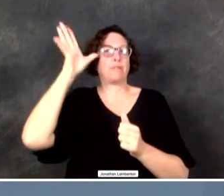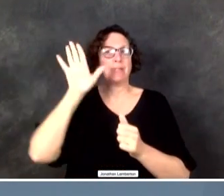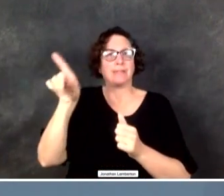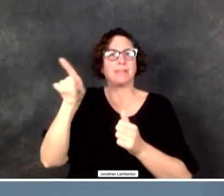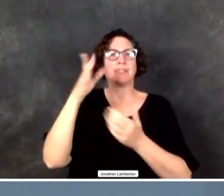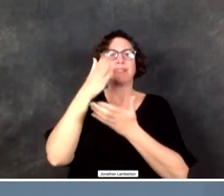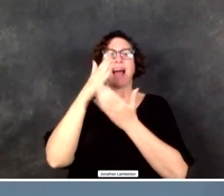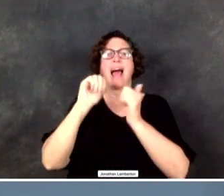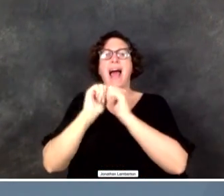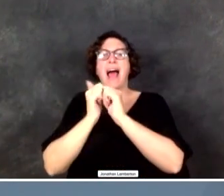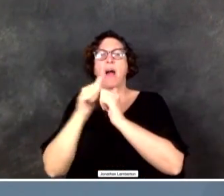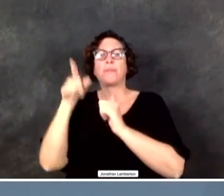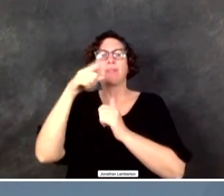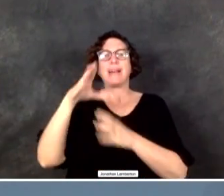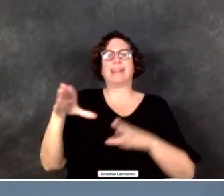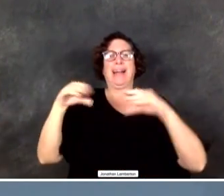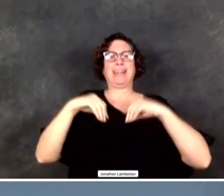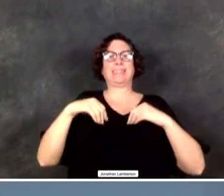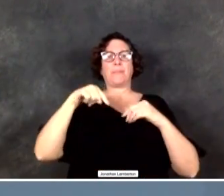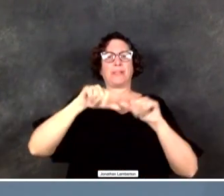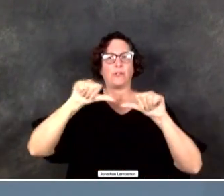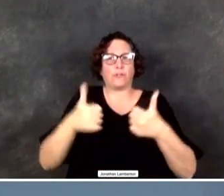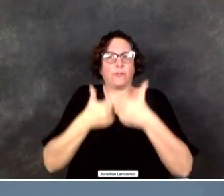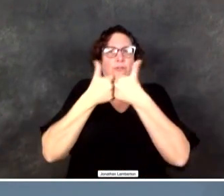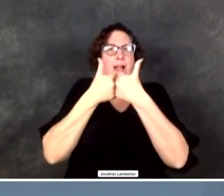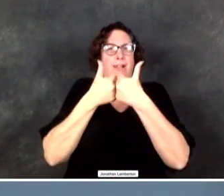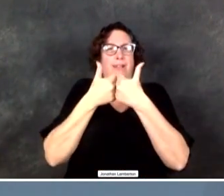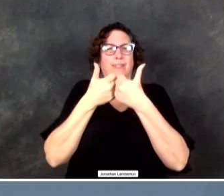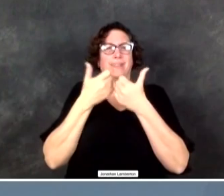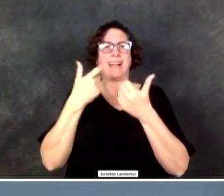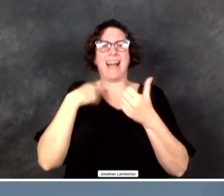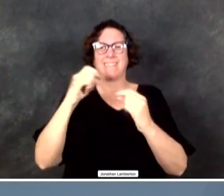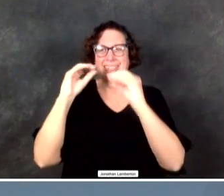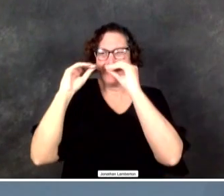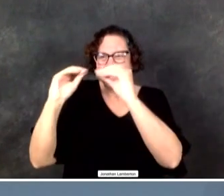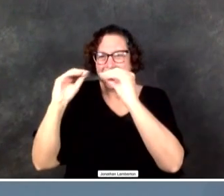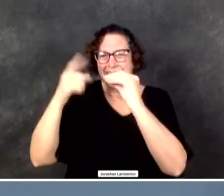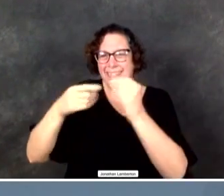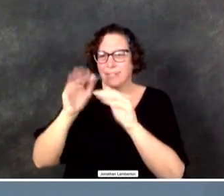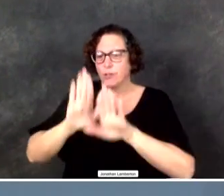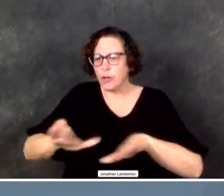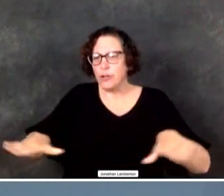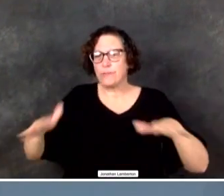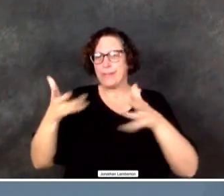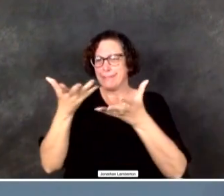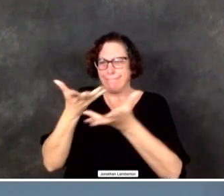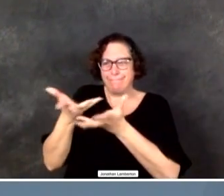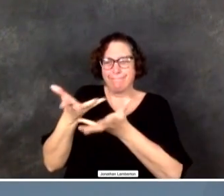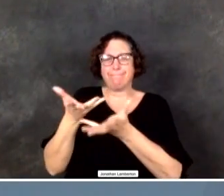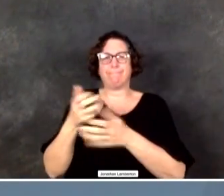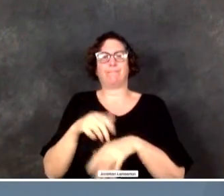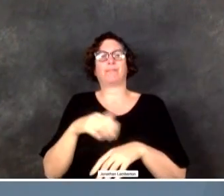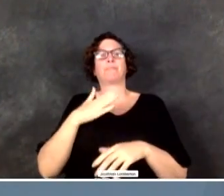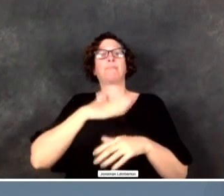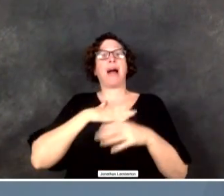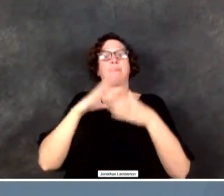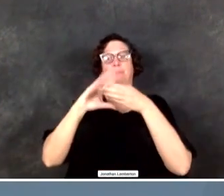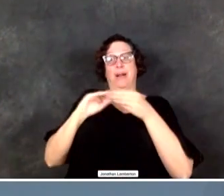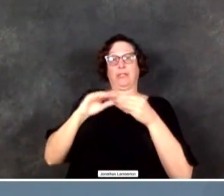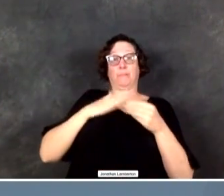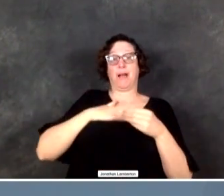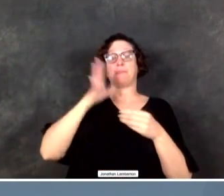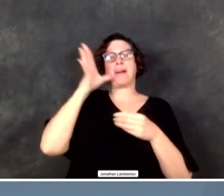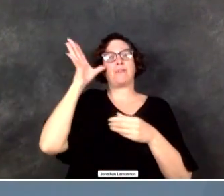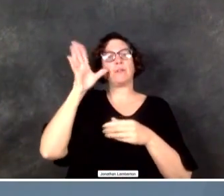through the end of the school year? I just want parents to understand that you're not alone, and we recognize, and this is part of what weighs